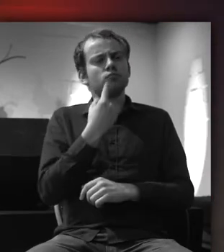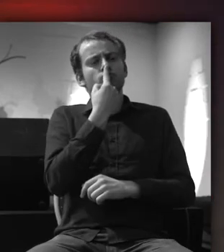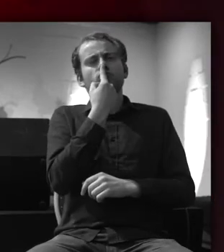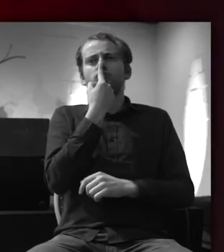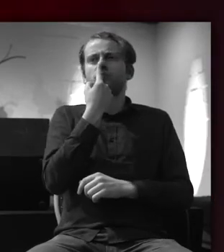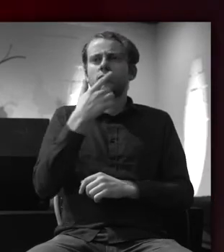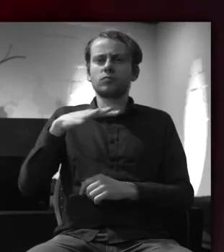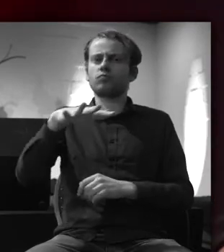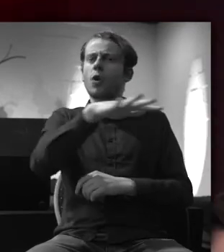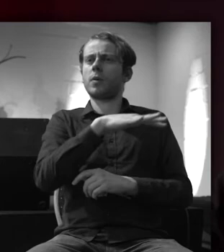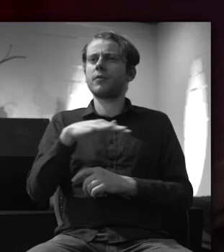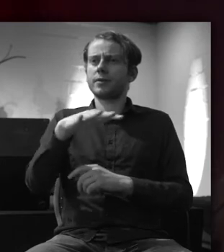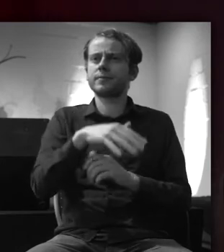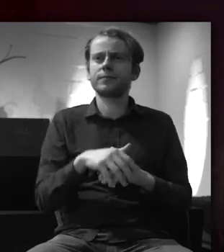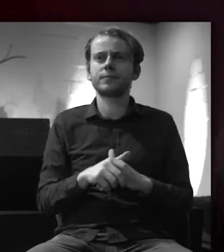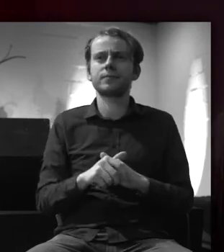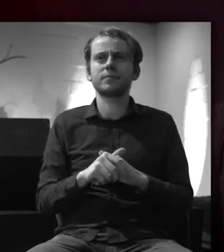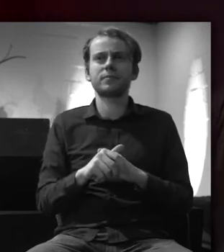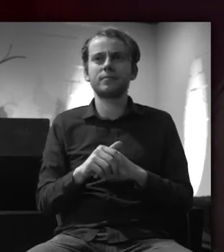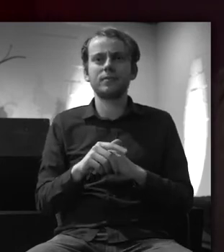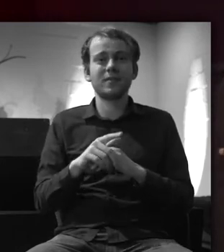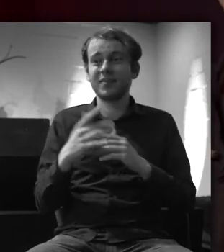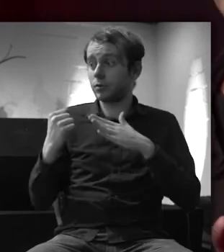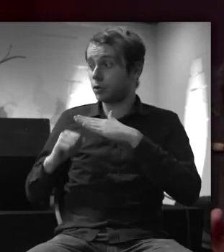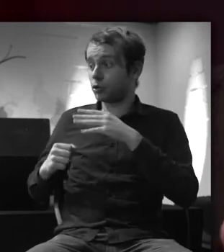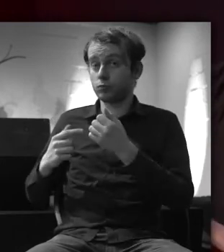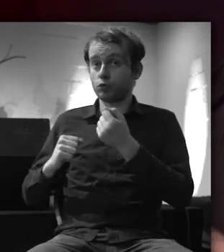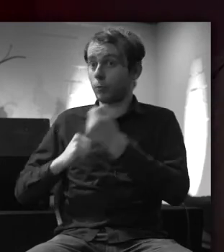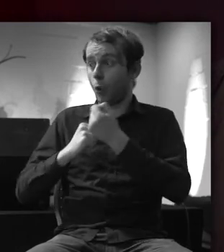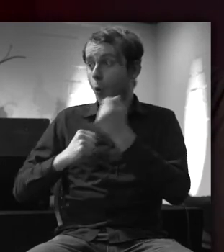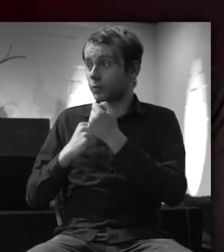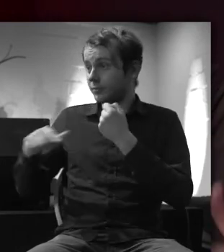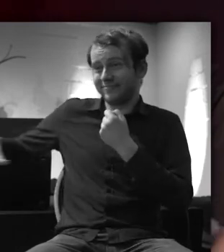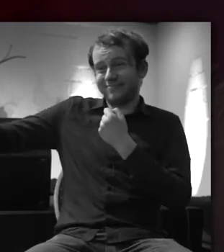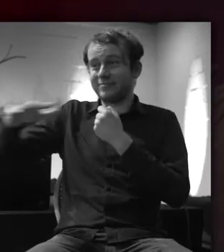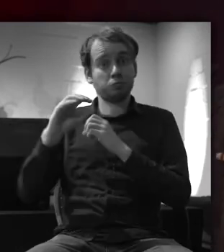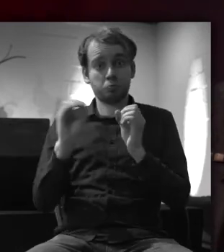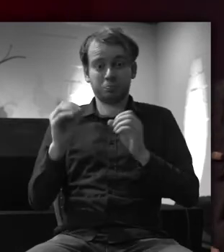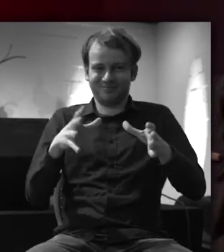circle, I couldn't really achieve my dream and my passion and